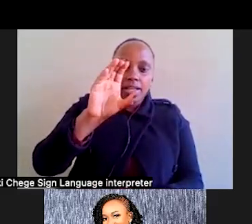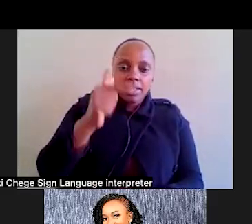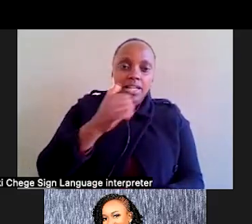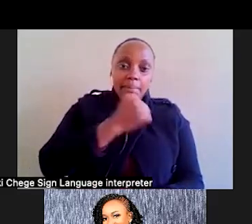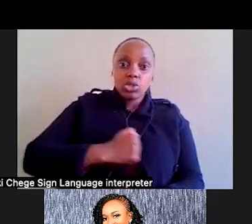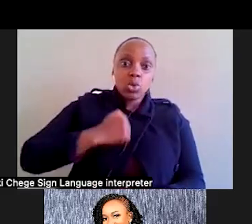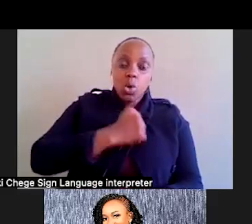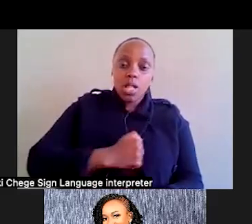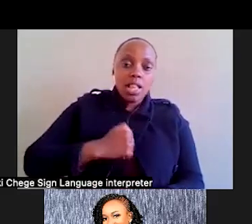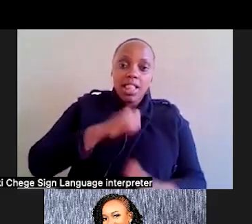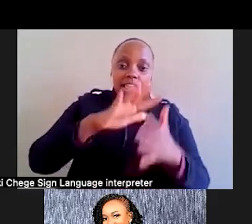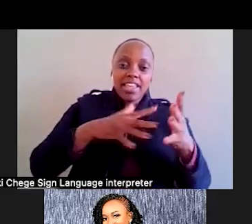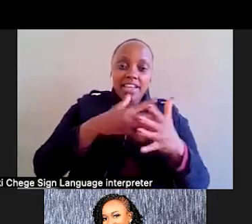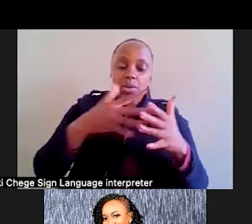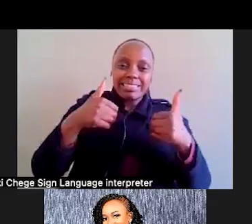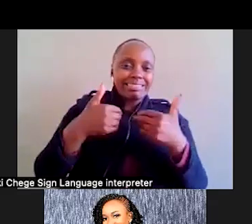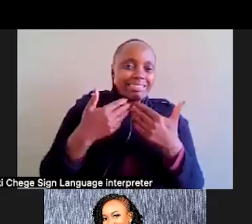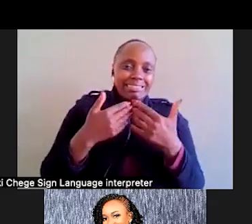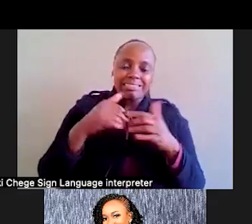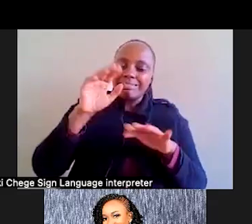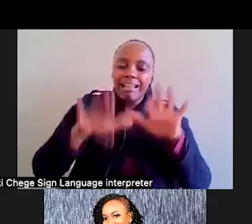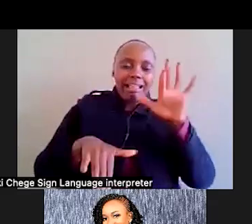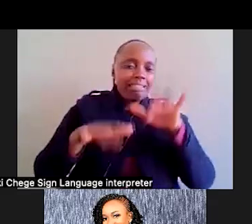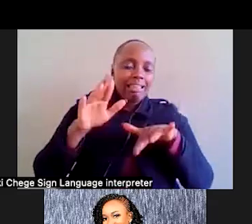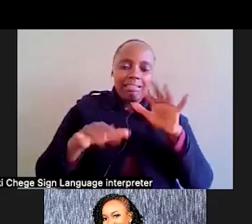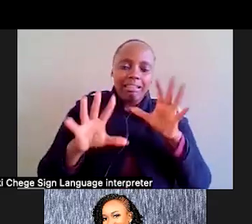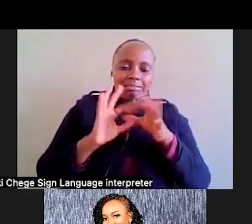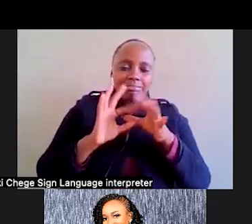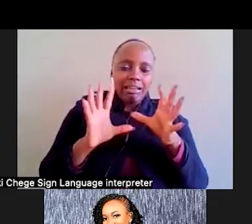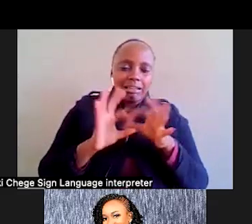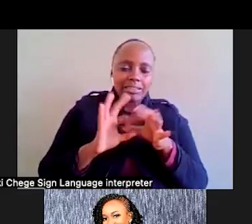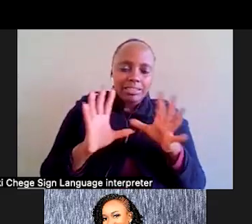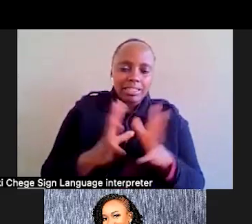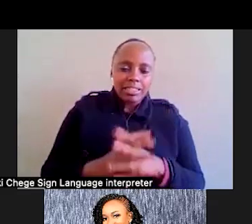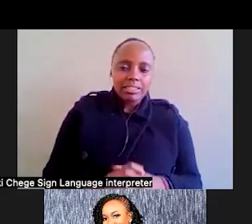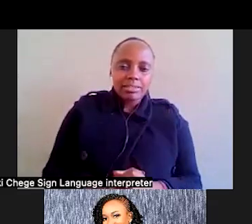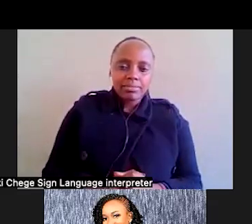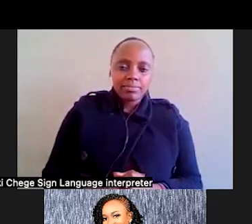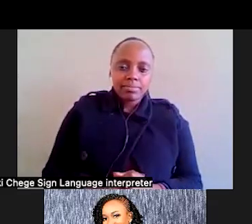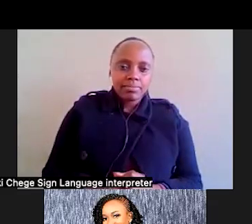the network seems to be erratic.